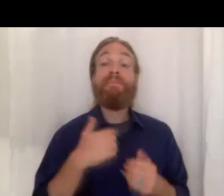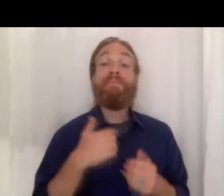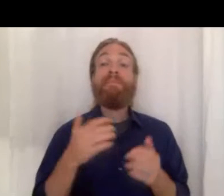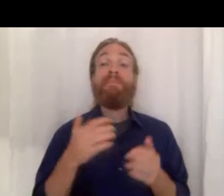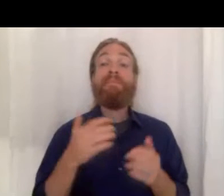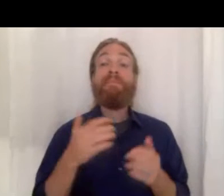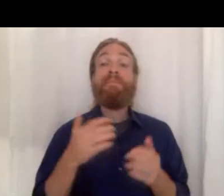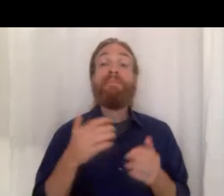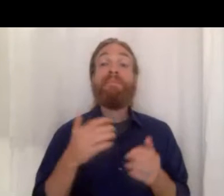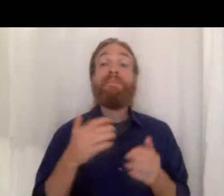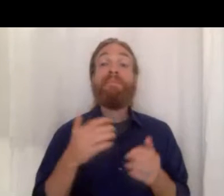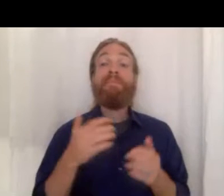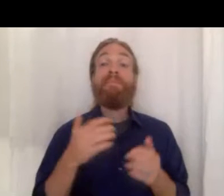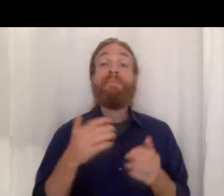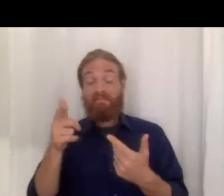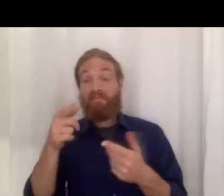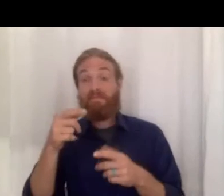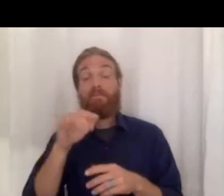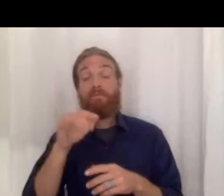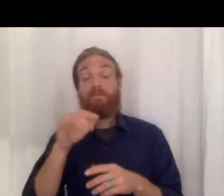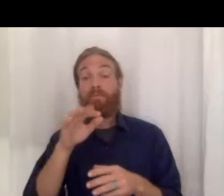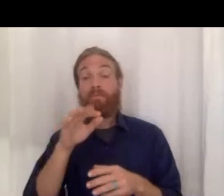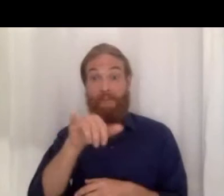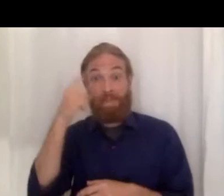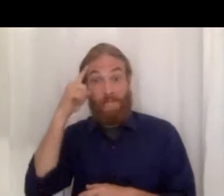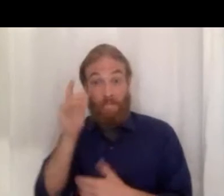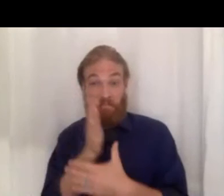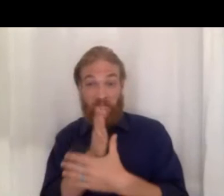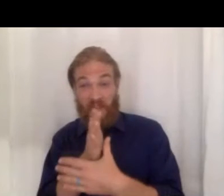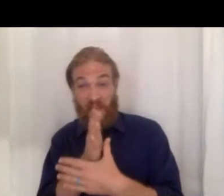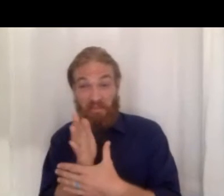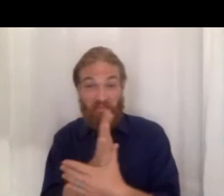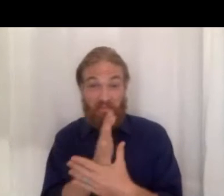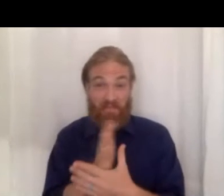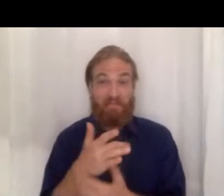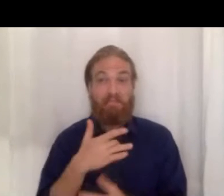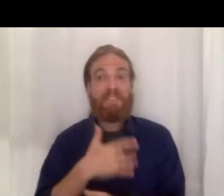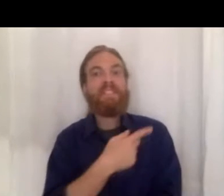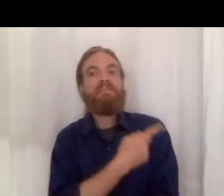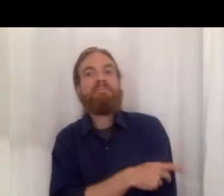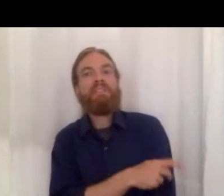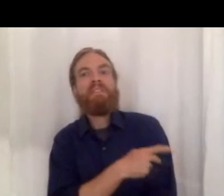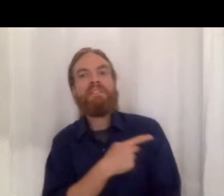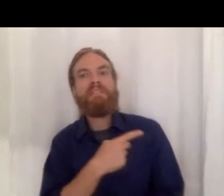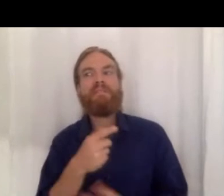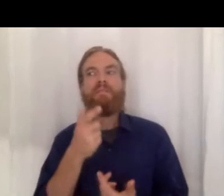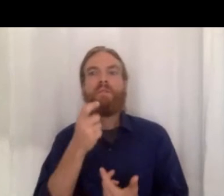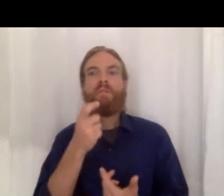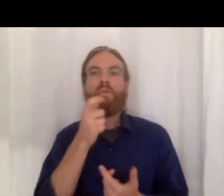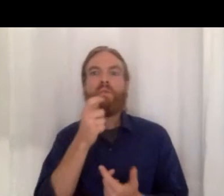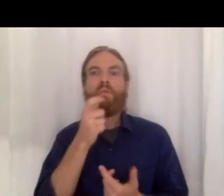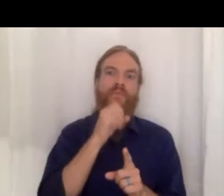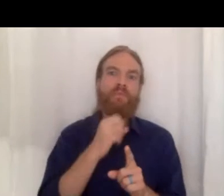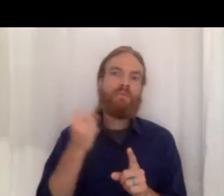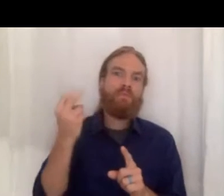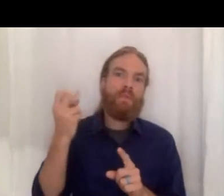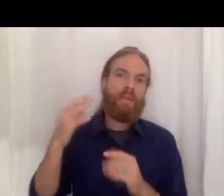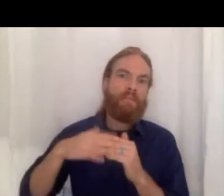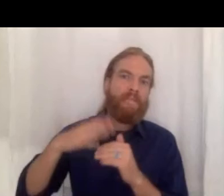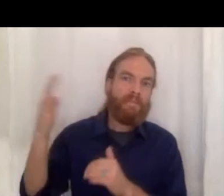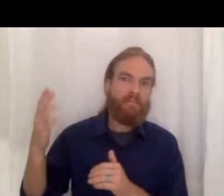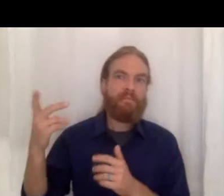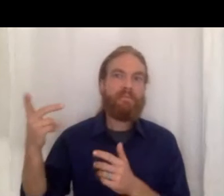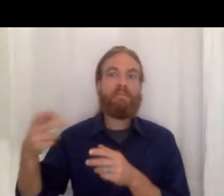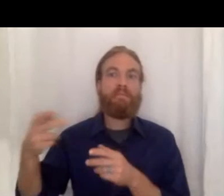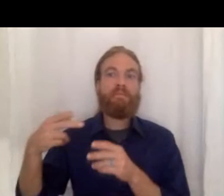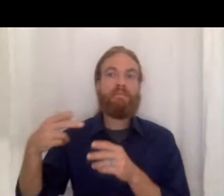adults and patients ages 12 and older who have to weigh at least 40 kilograms. It has to have a positive result from